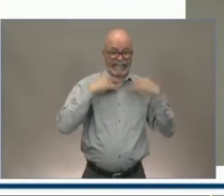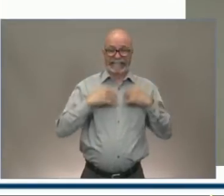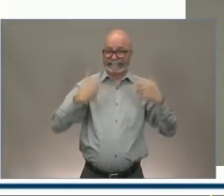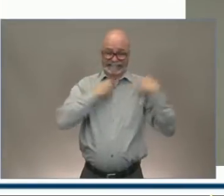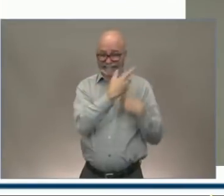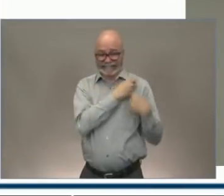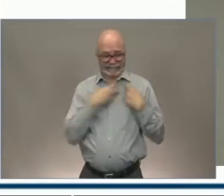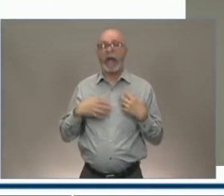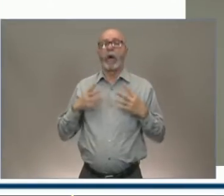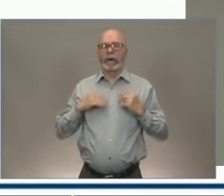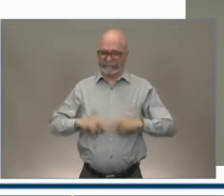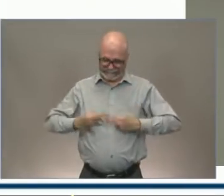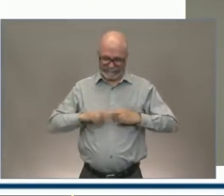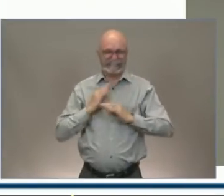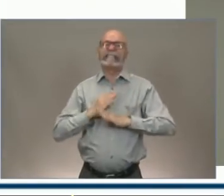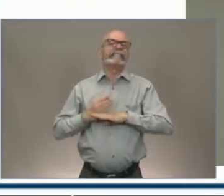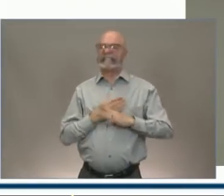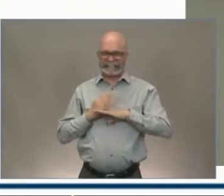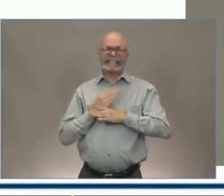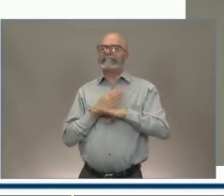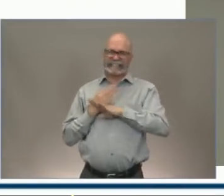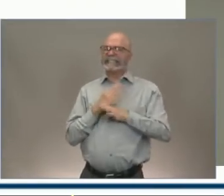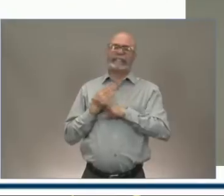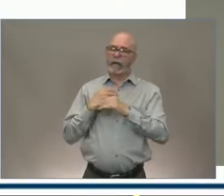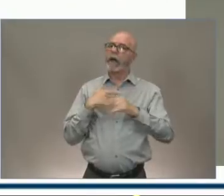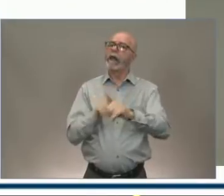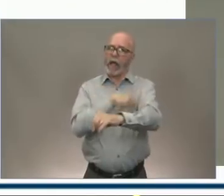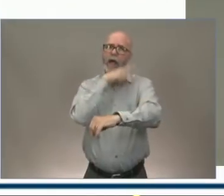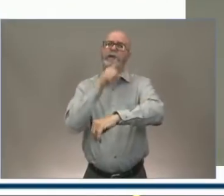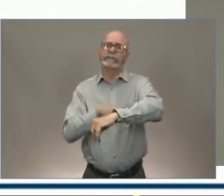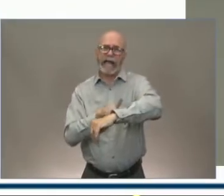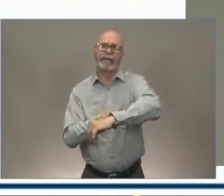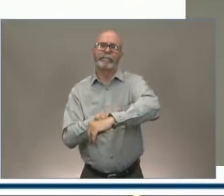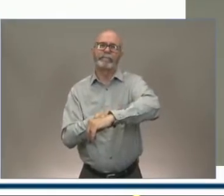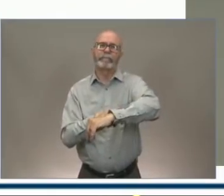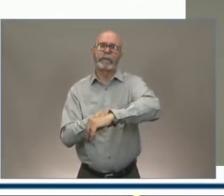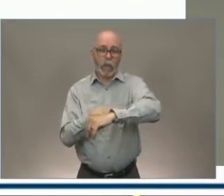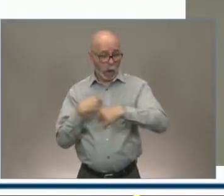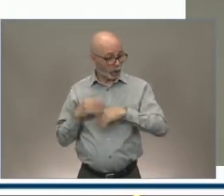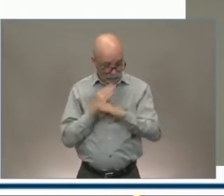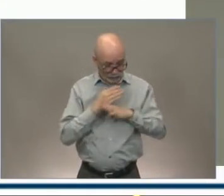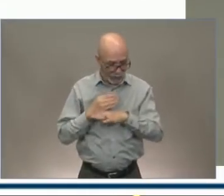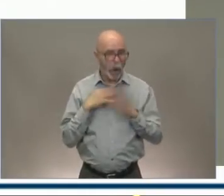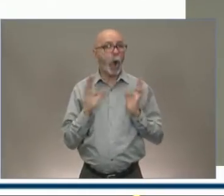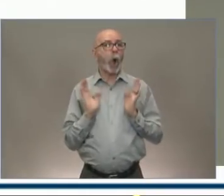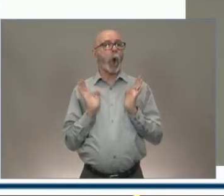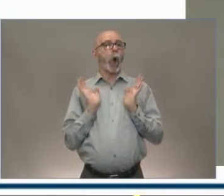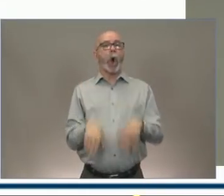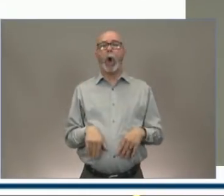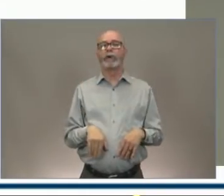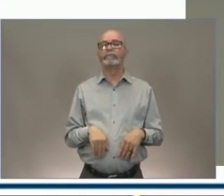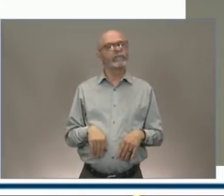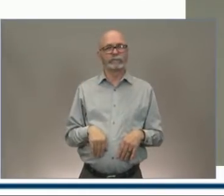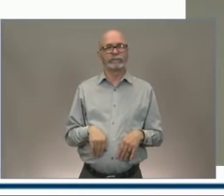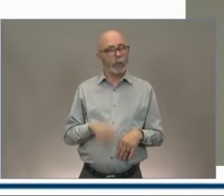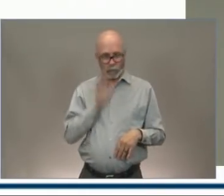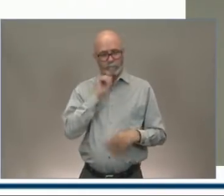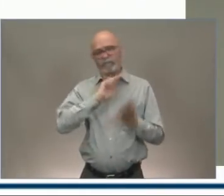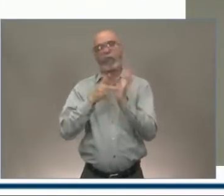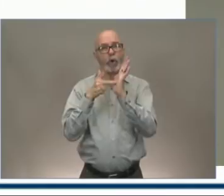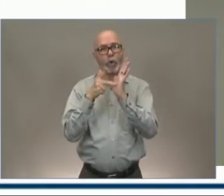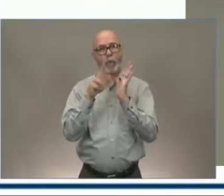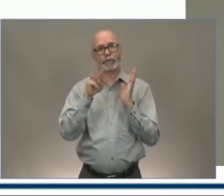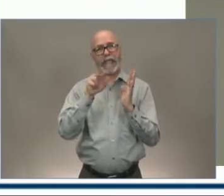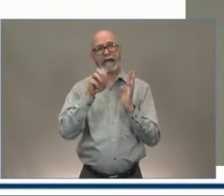ball and get too relaxed, then we could be into a third wave. Which then we'll have to manage that while we're trying to counter that